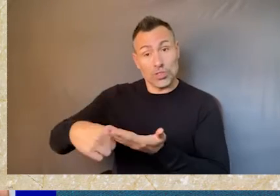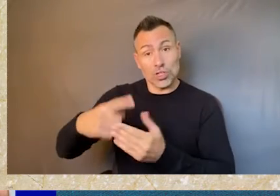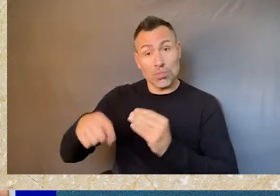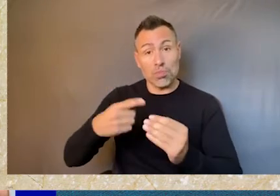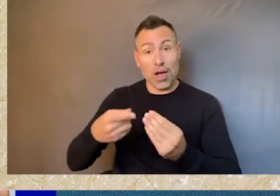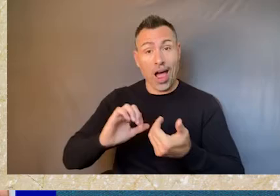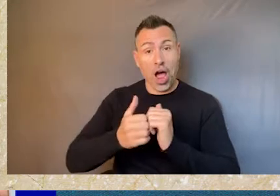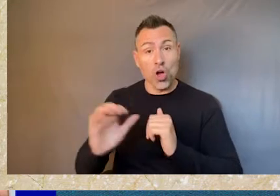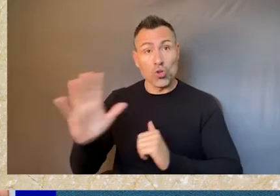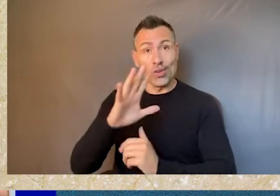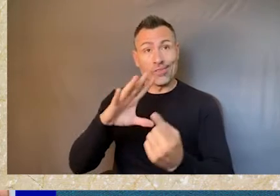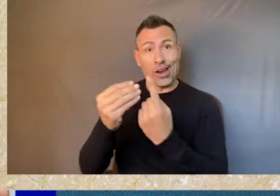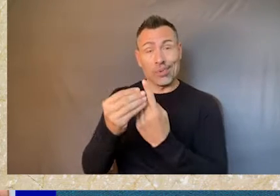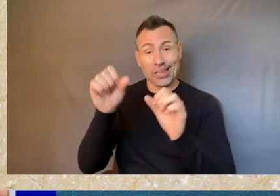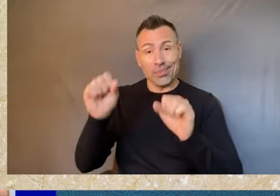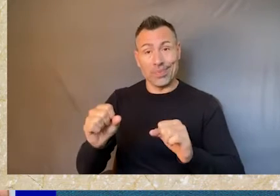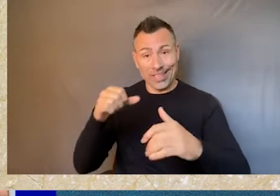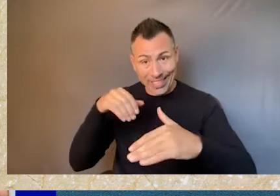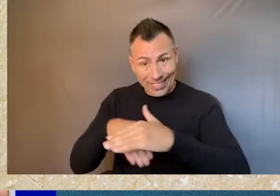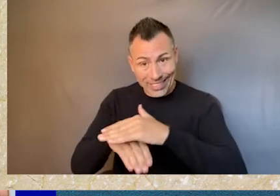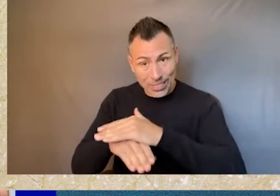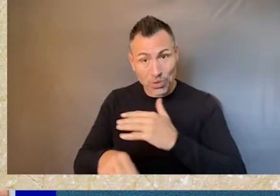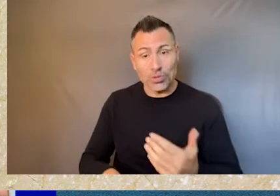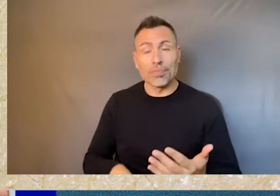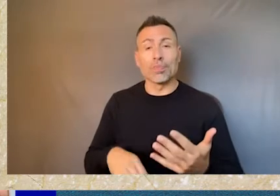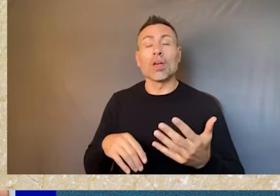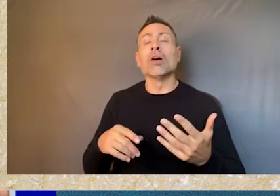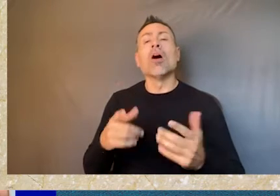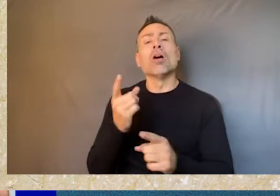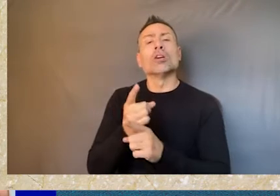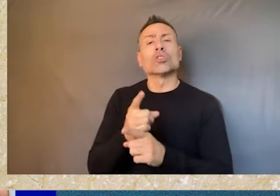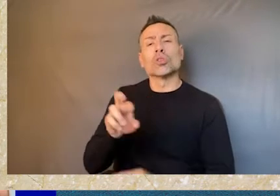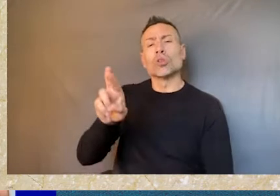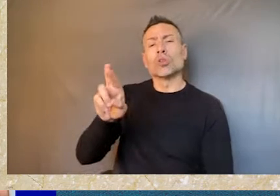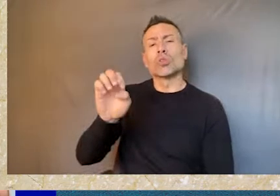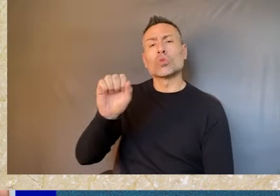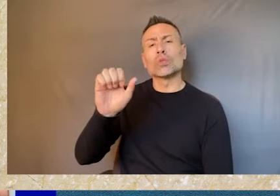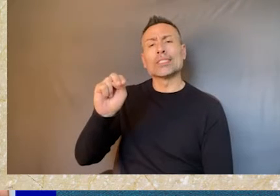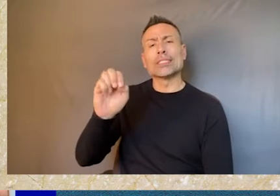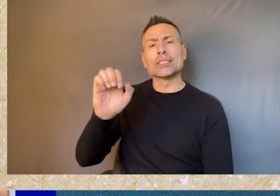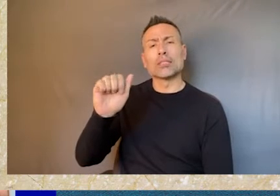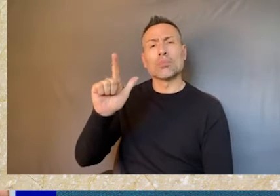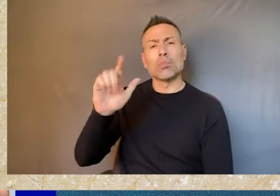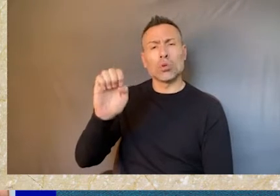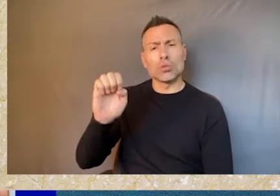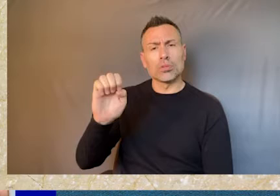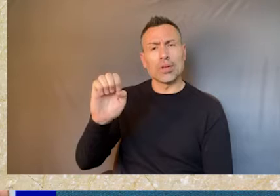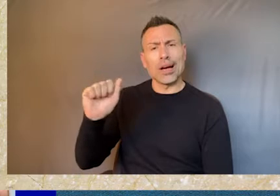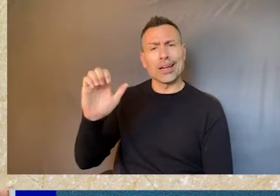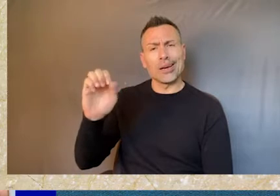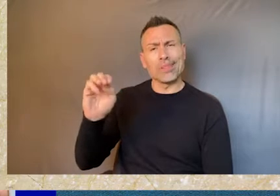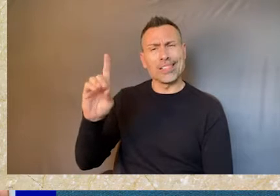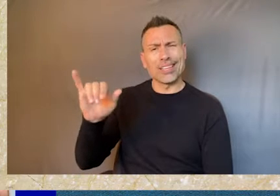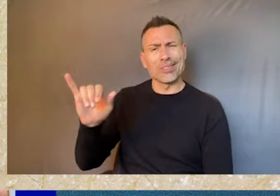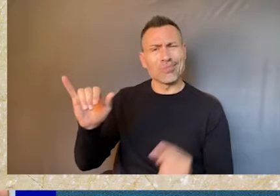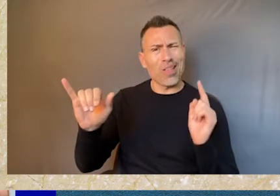environment, what a reasonable accommodation is, and some common examples. We will